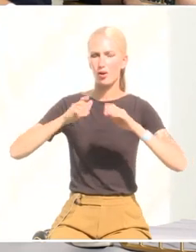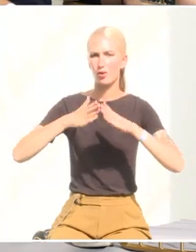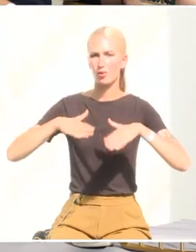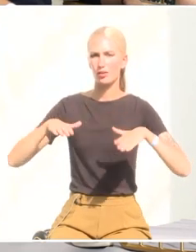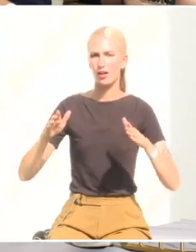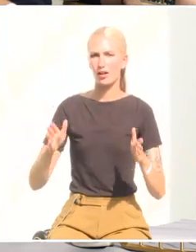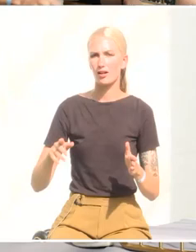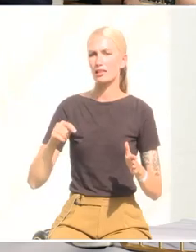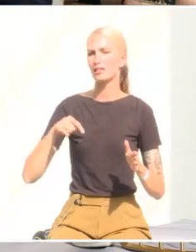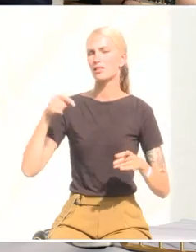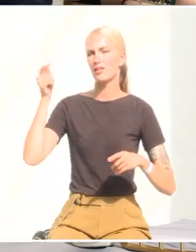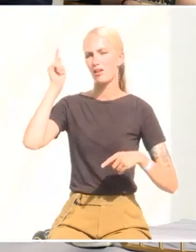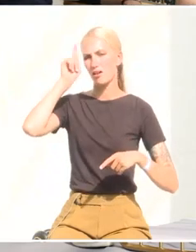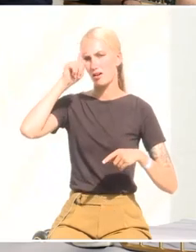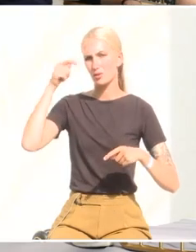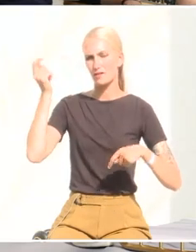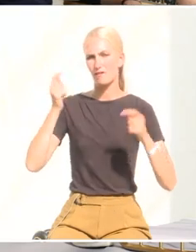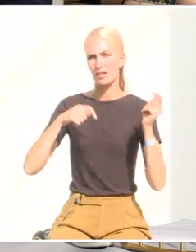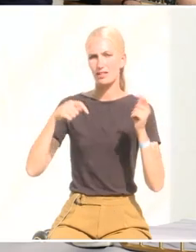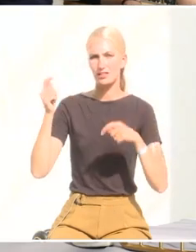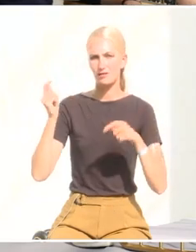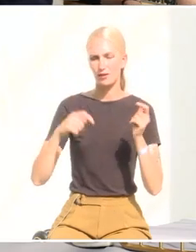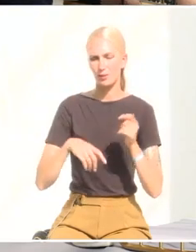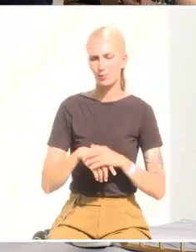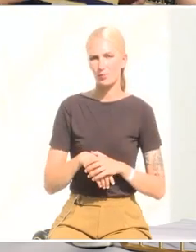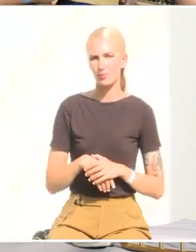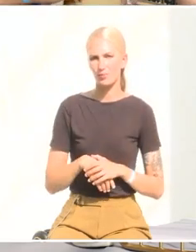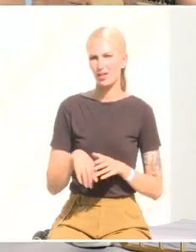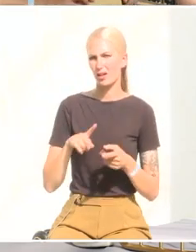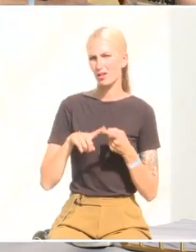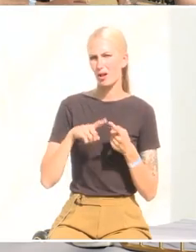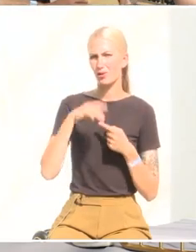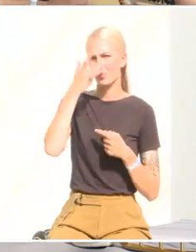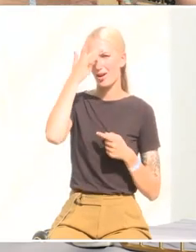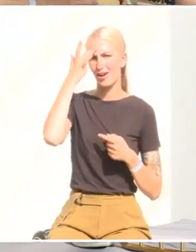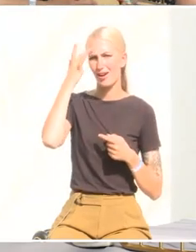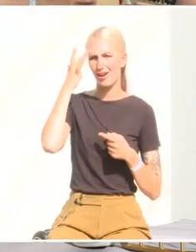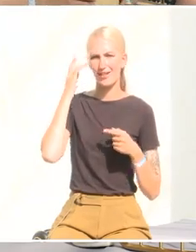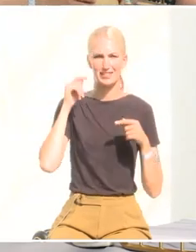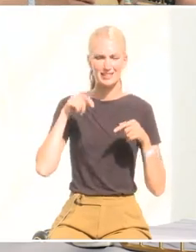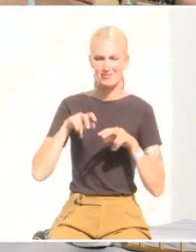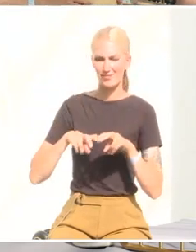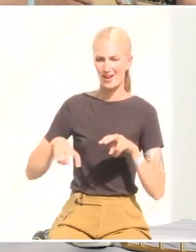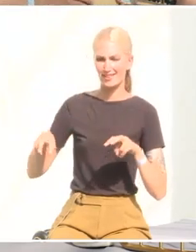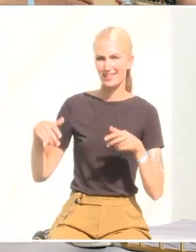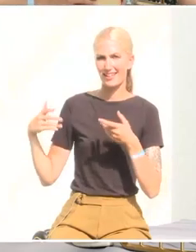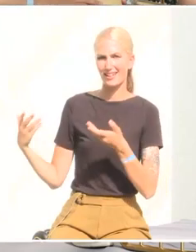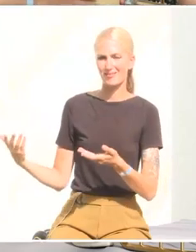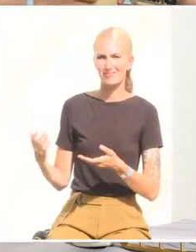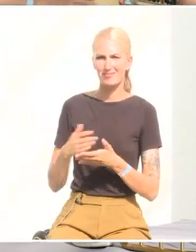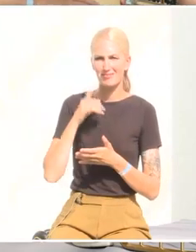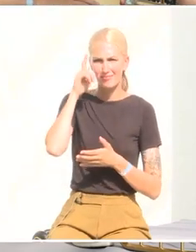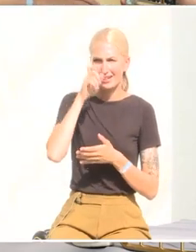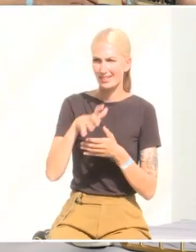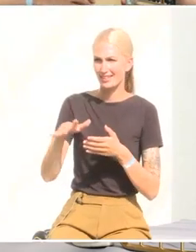the Arvamus Festival. It's a bit hot here for the panel, I think for all of